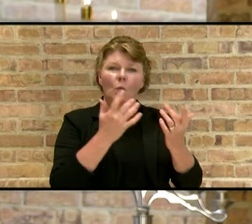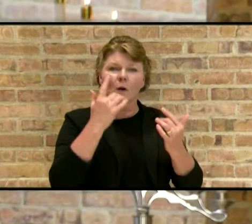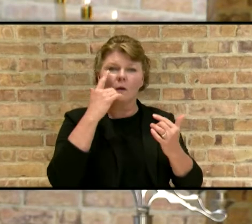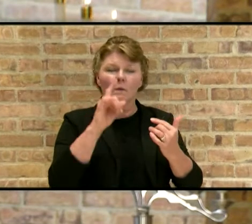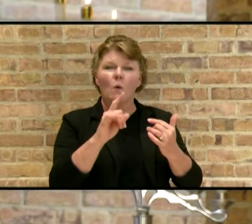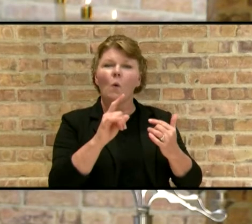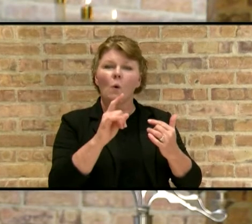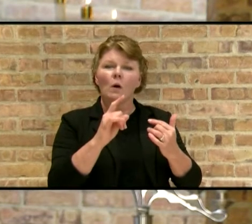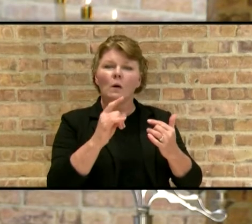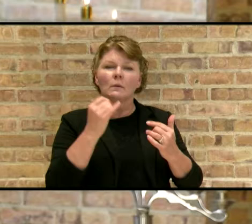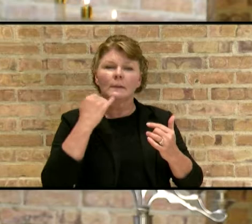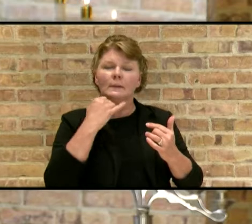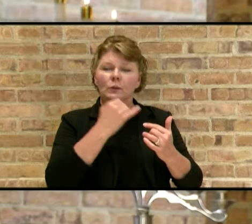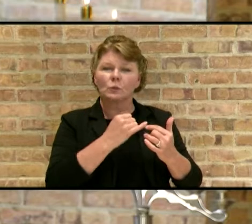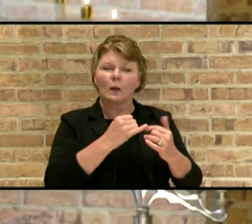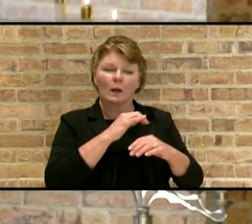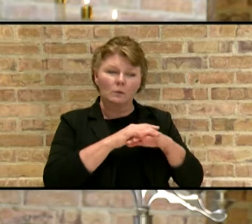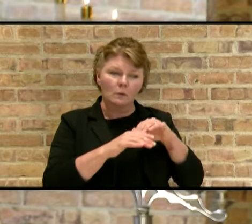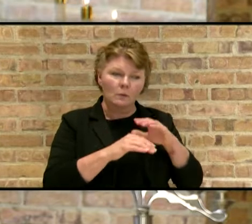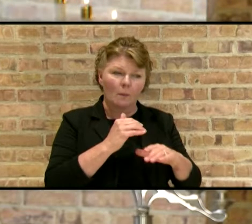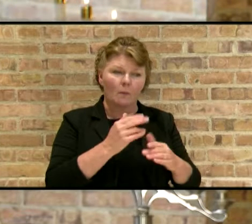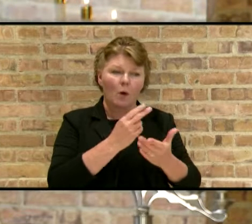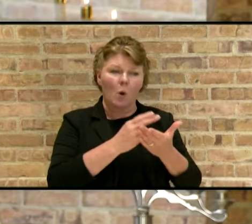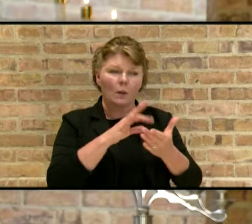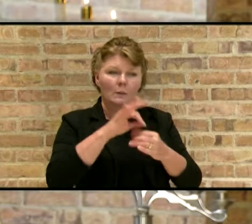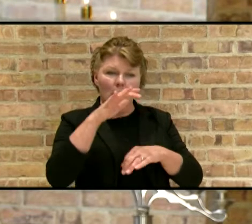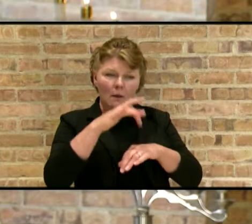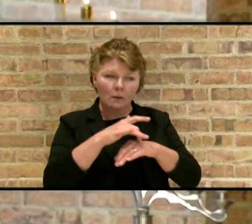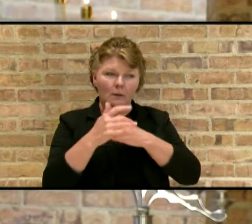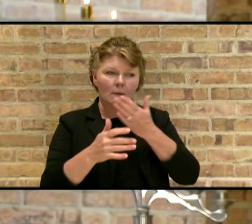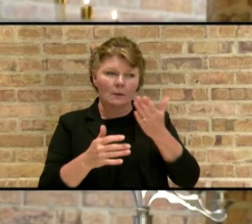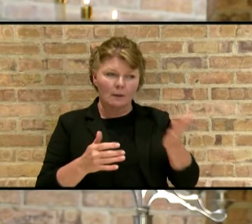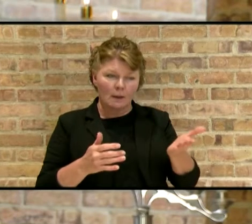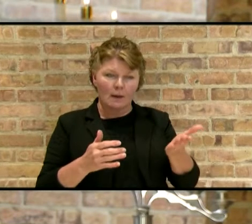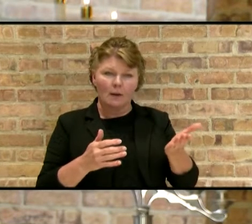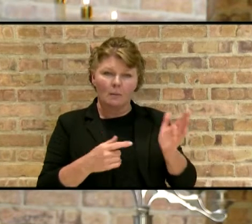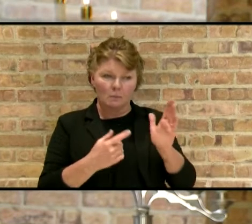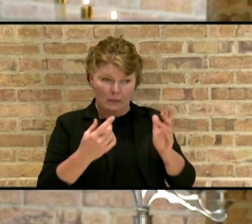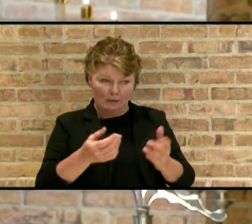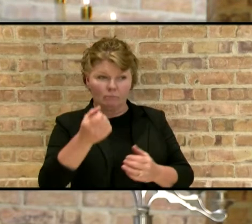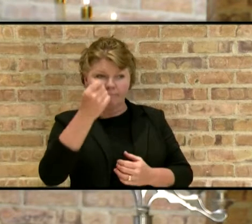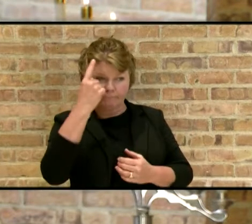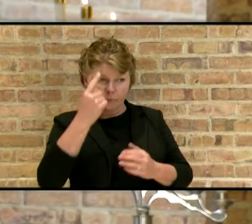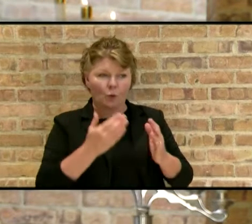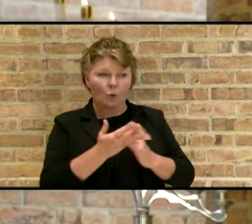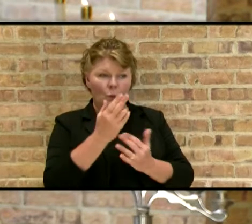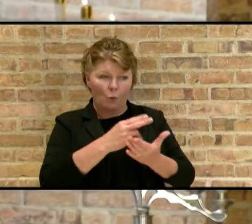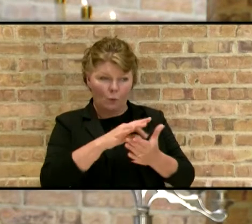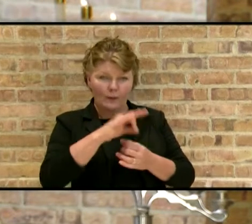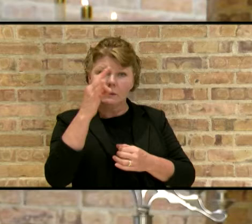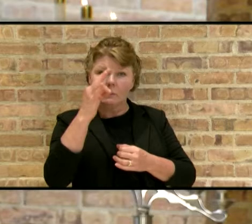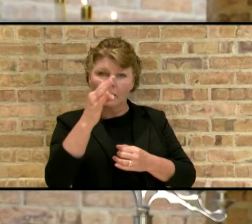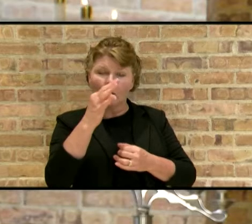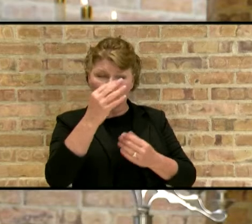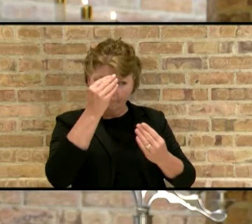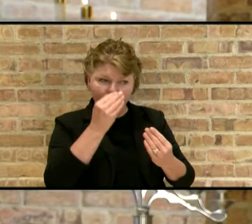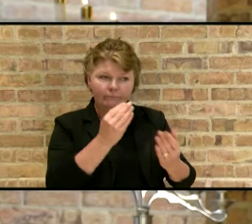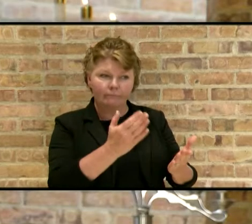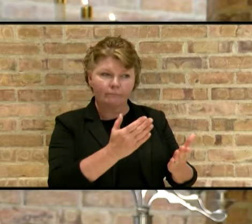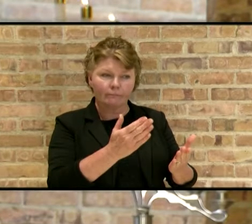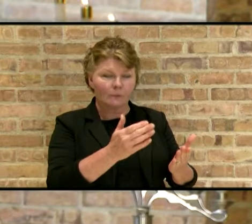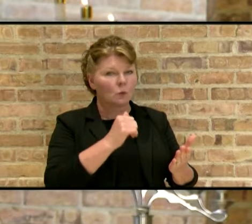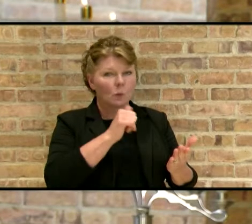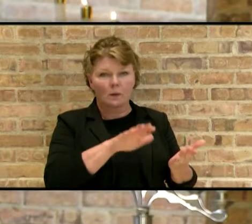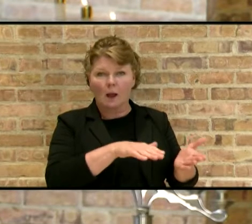of Israel, and the Holy Spirit was upon him. It had been revealed to him by the Holy Spirit that he would not see